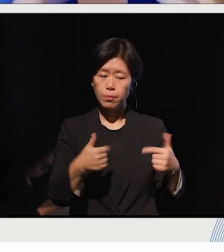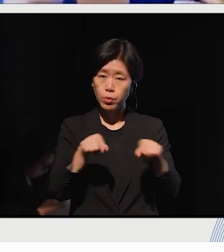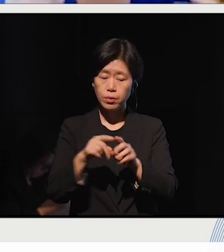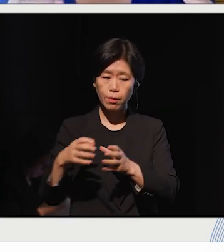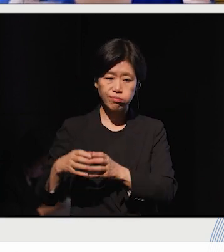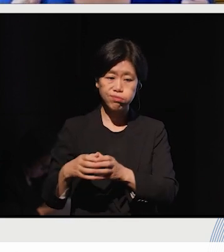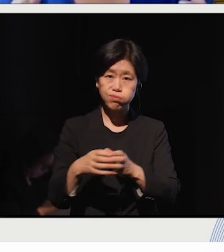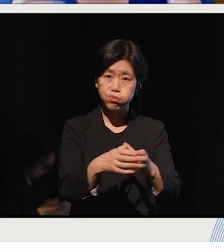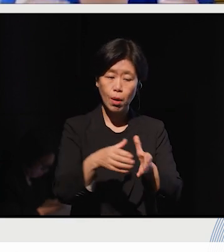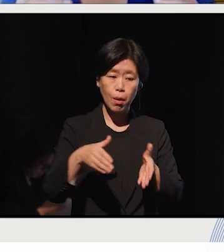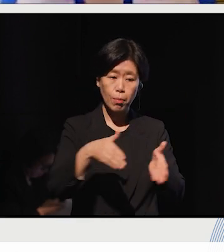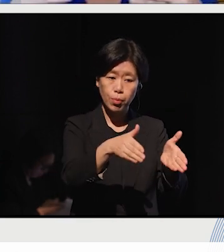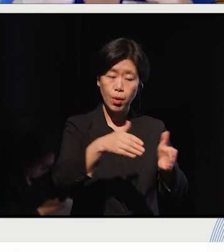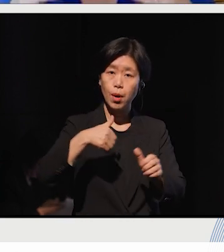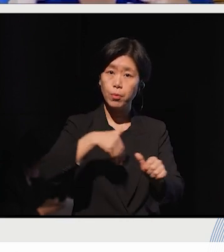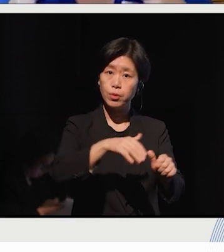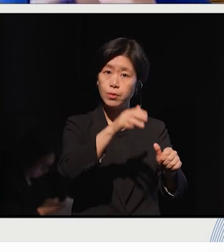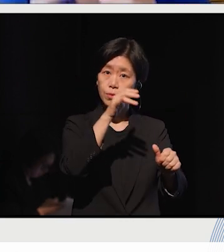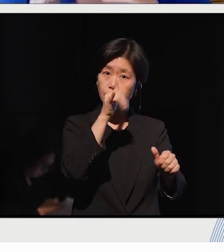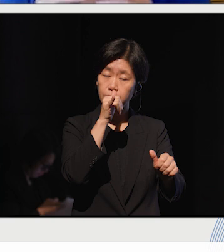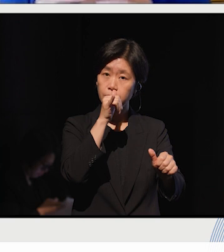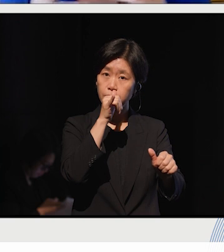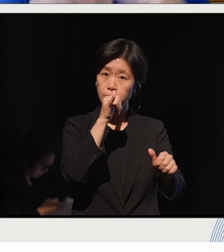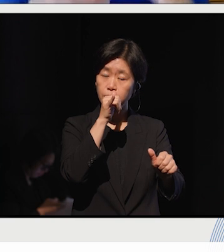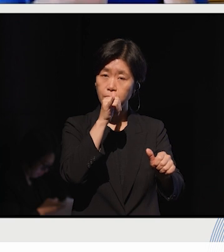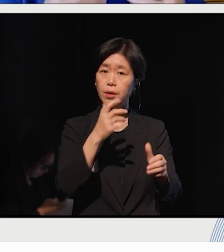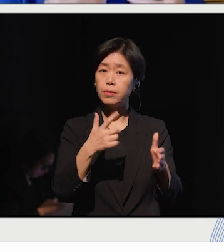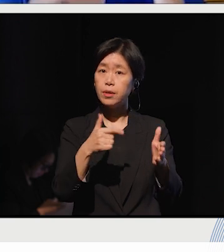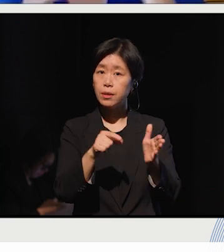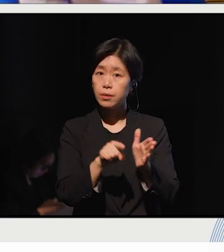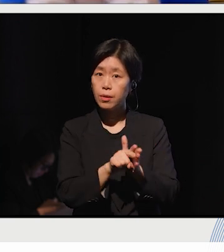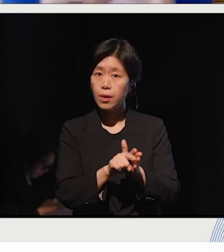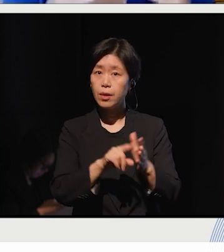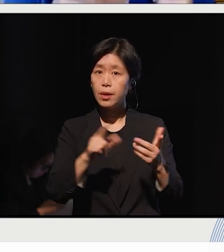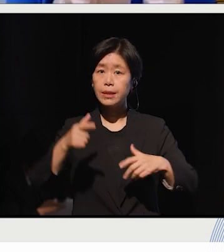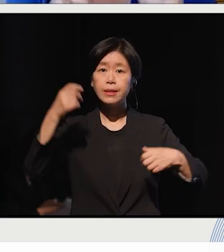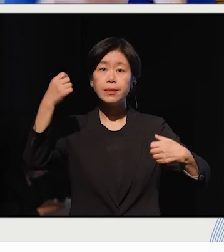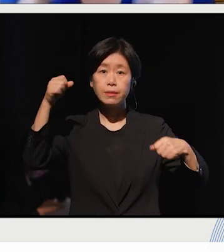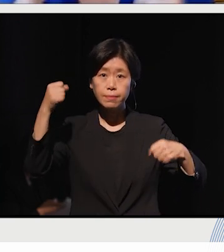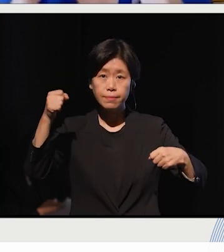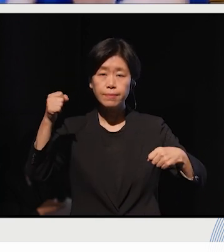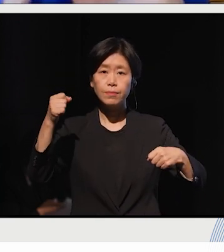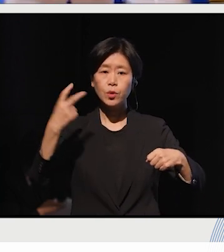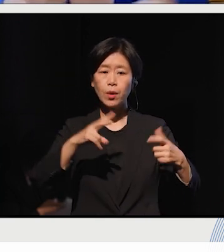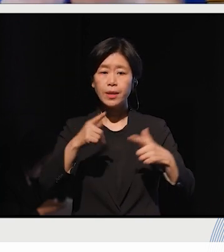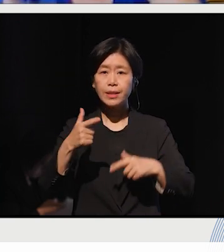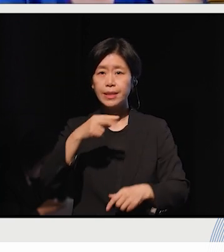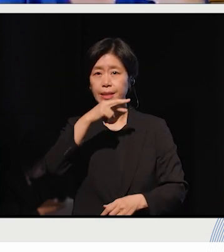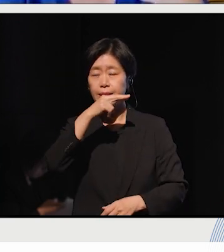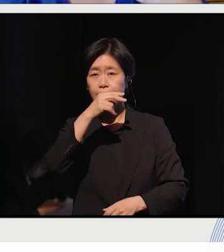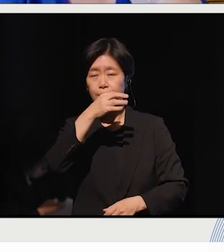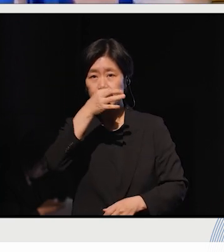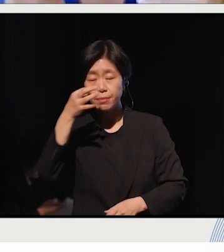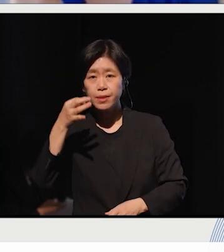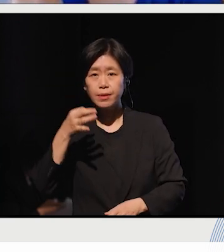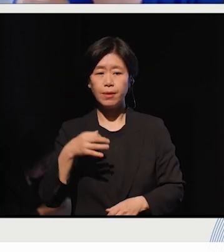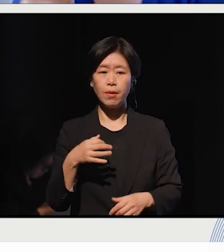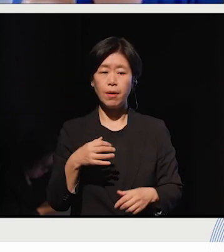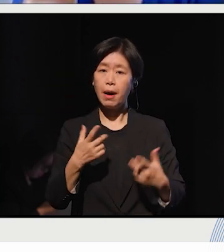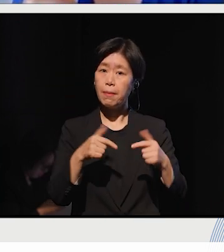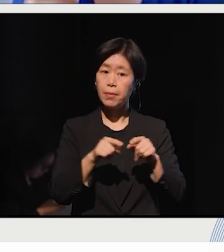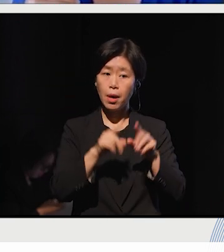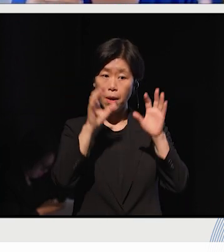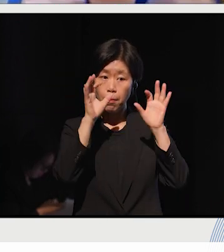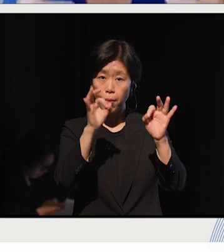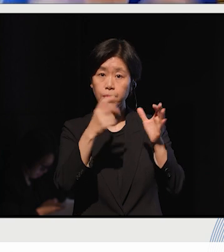or artistic experience, that as a group, they're being able to talk and chat together. They're talking about what they're going to experience. They're talking about